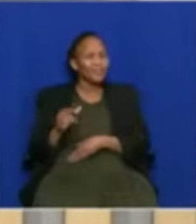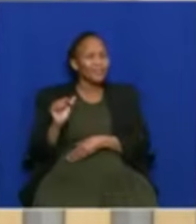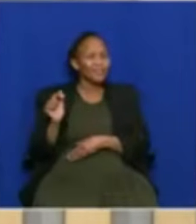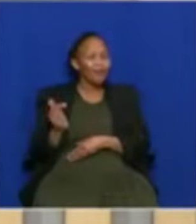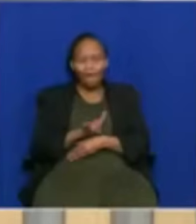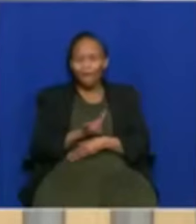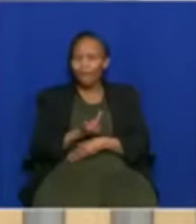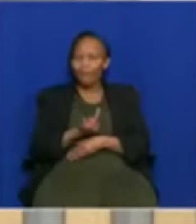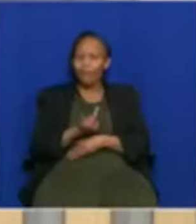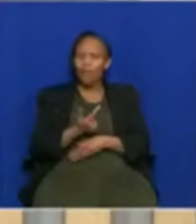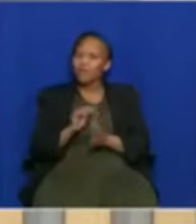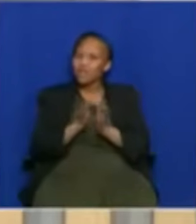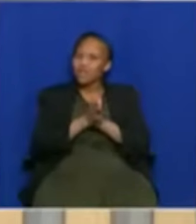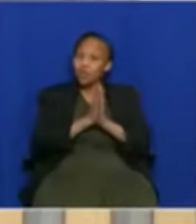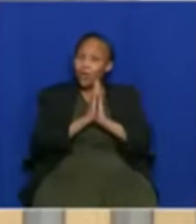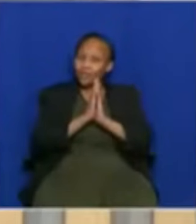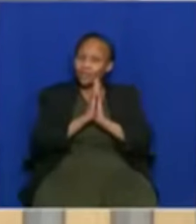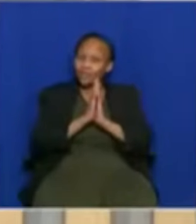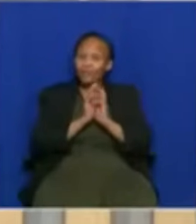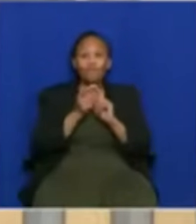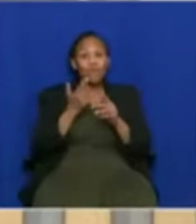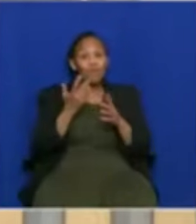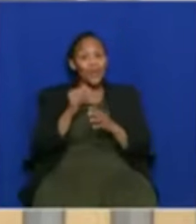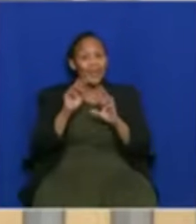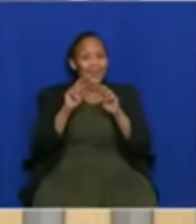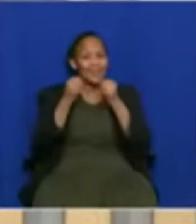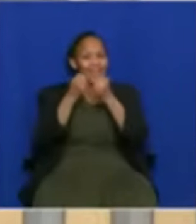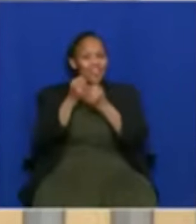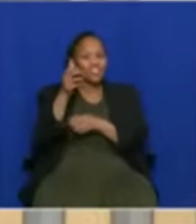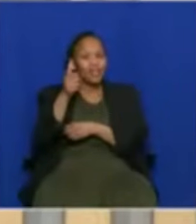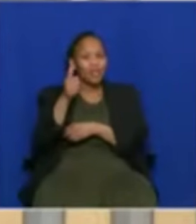from the National Commissioner. Yes. Now,